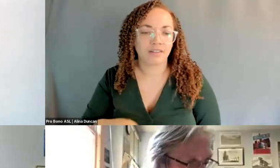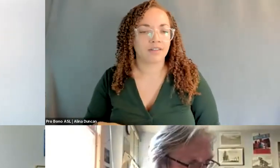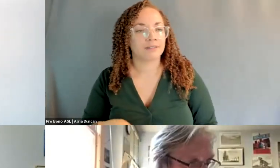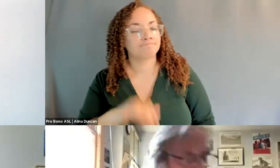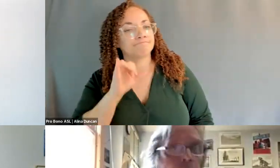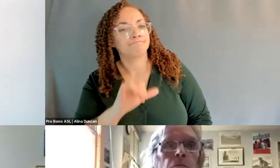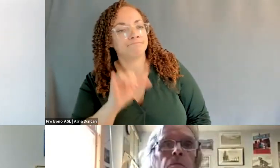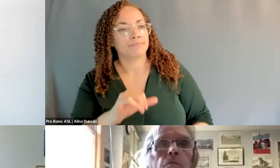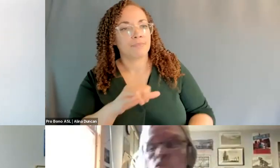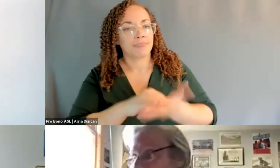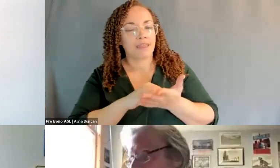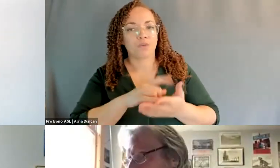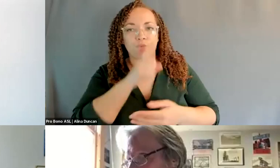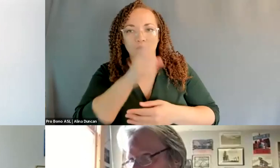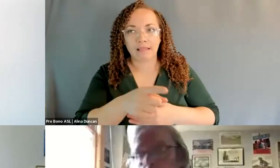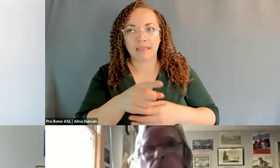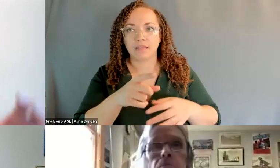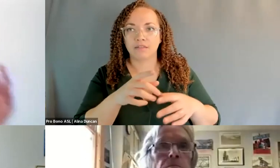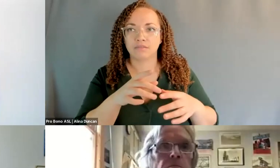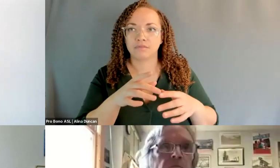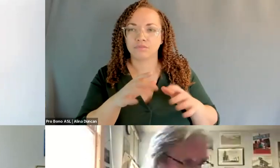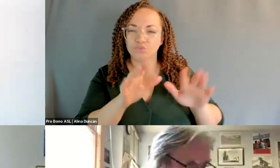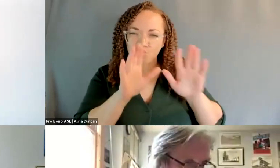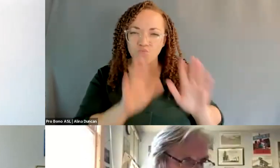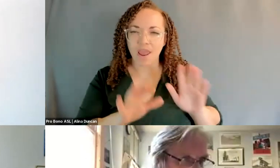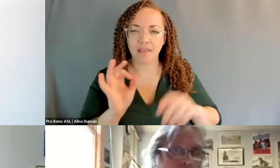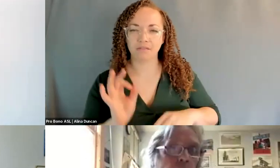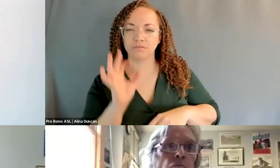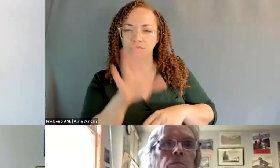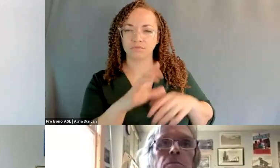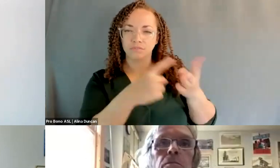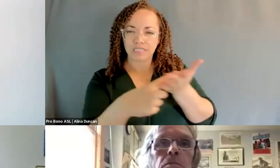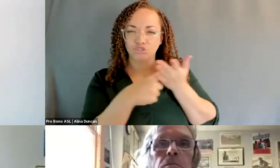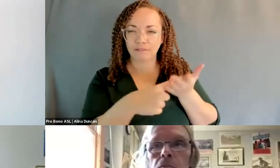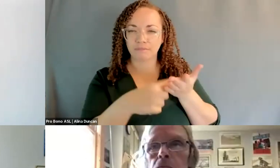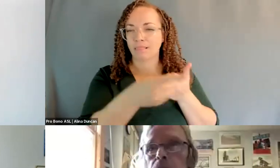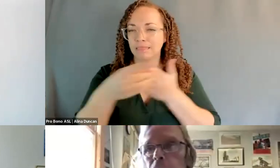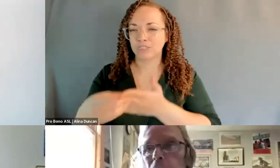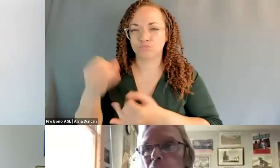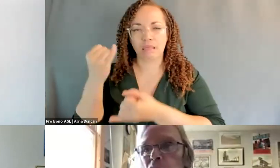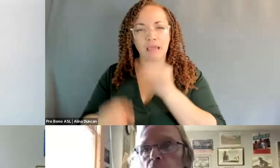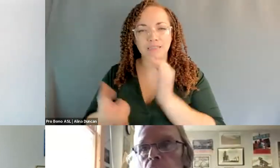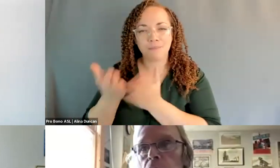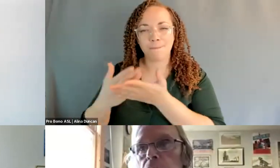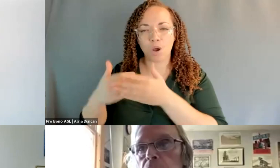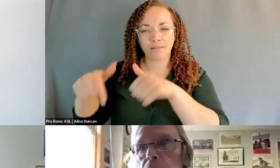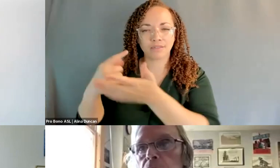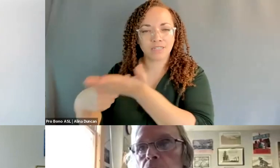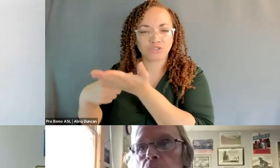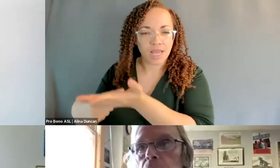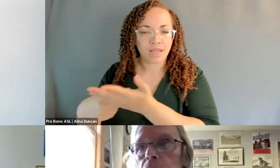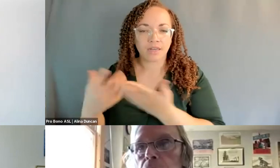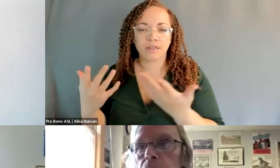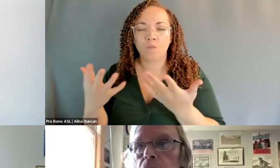That is a really great note to move into this last section, where I want to think about some policy